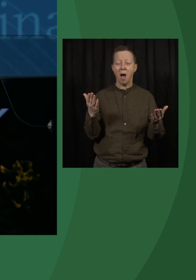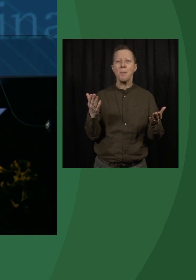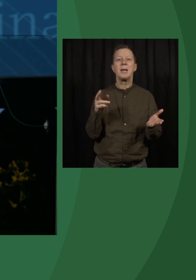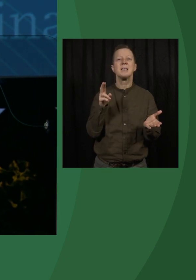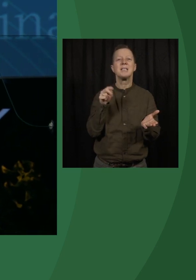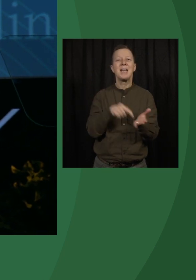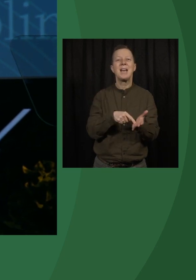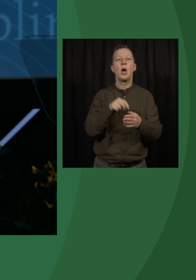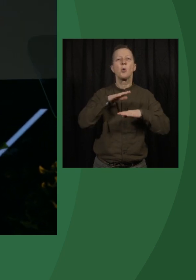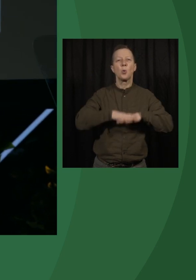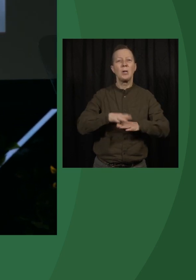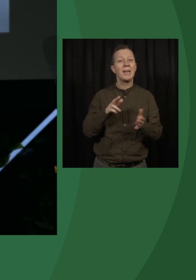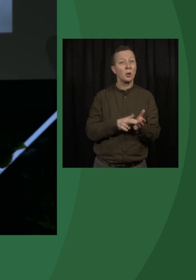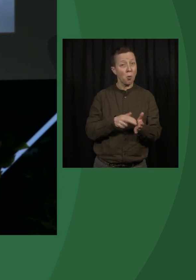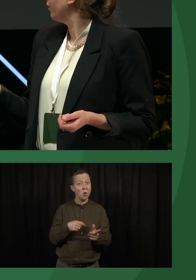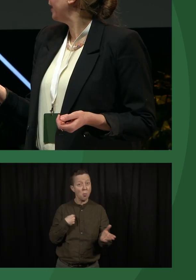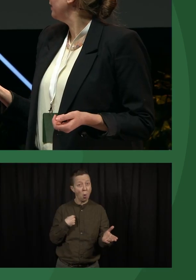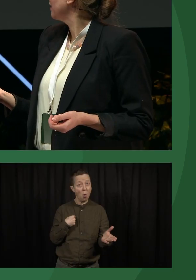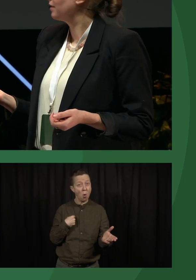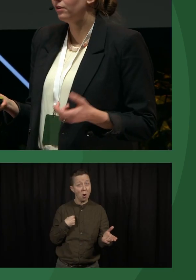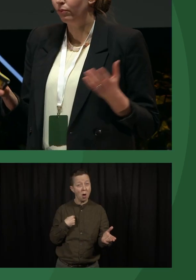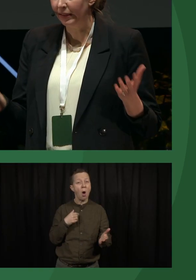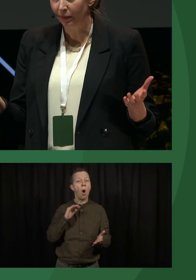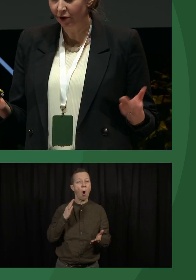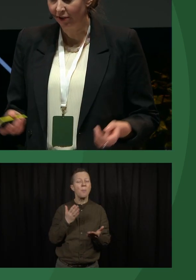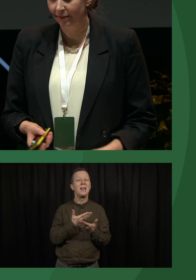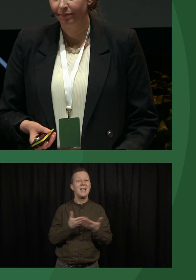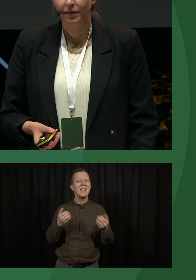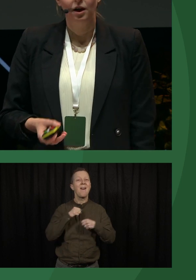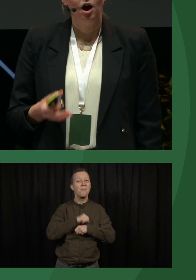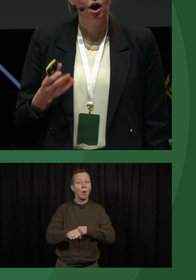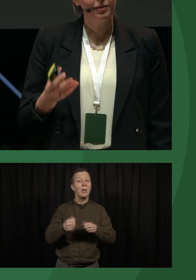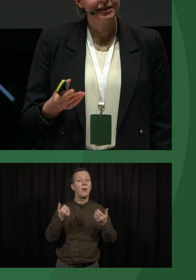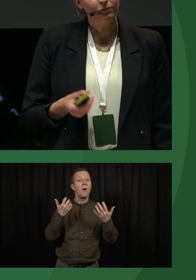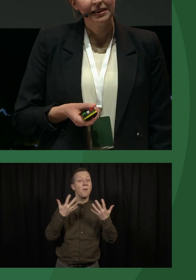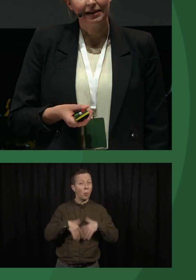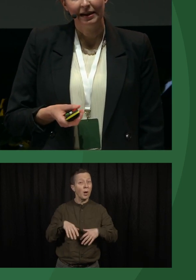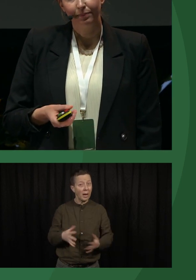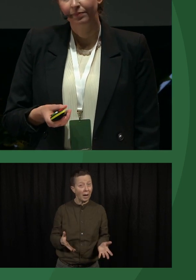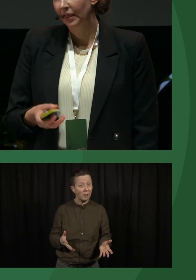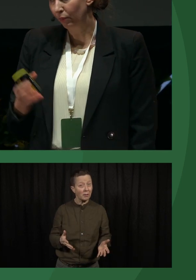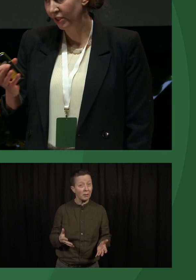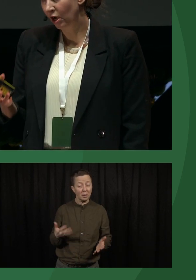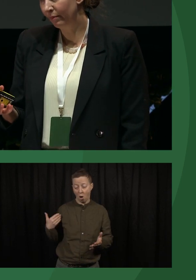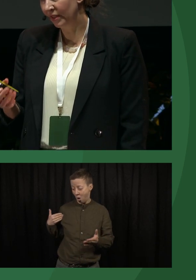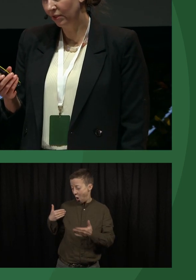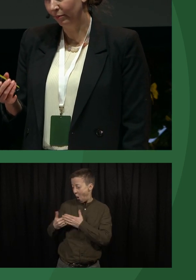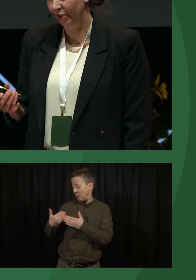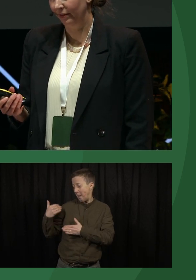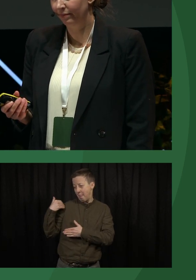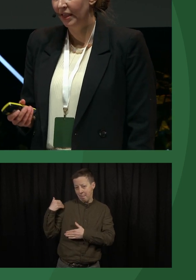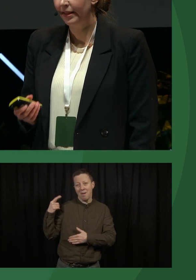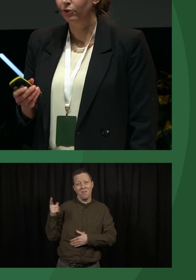fundamental question. Does nonviolence really work? Up until recently, it was a common